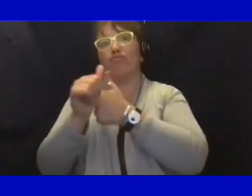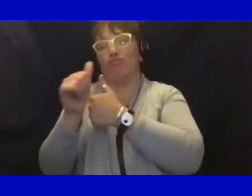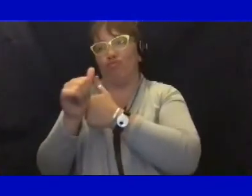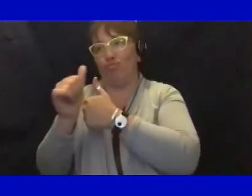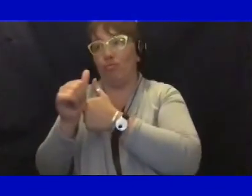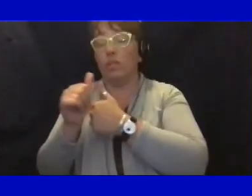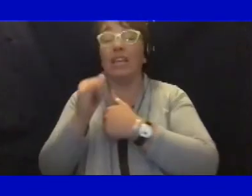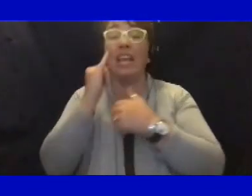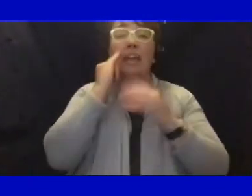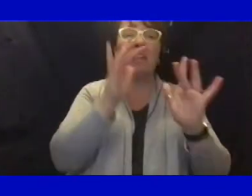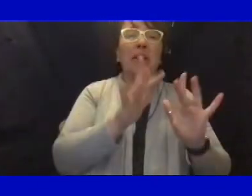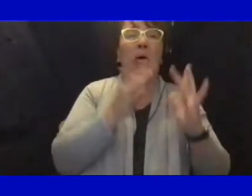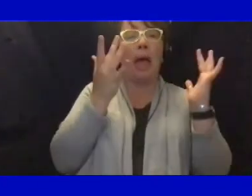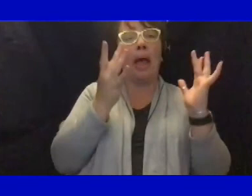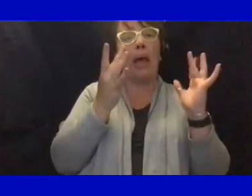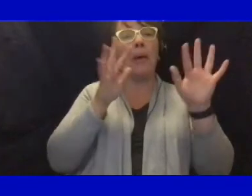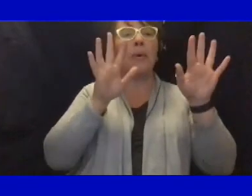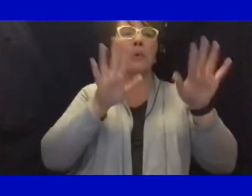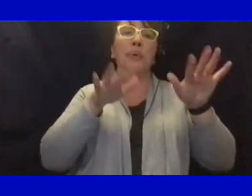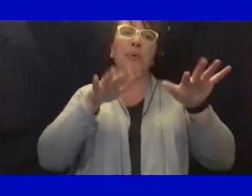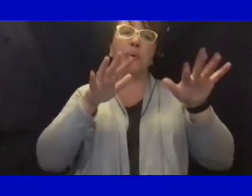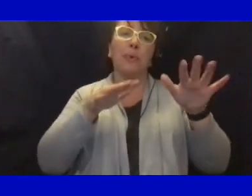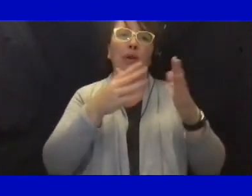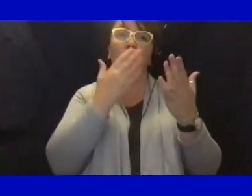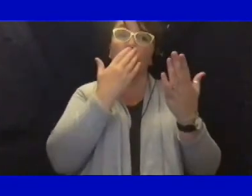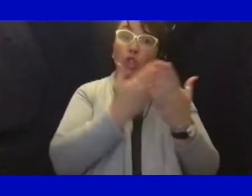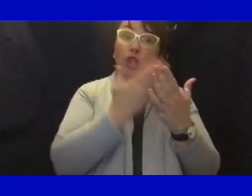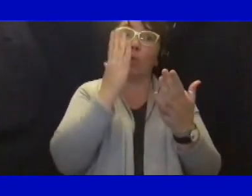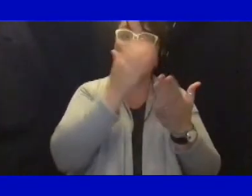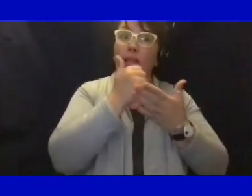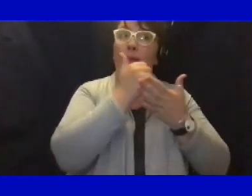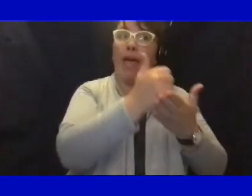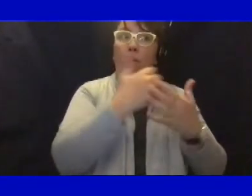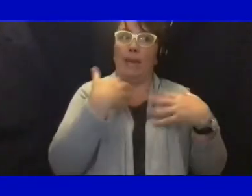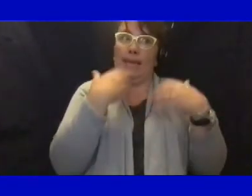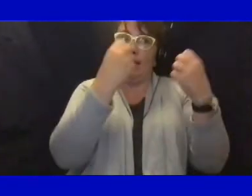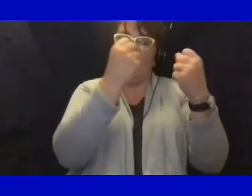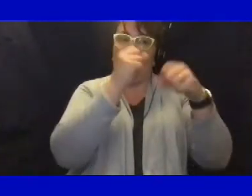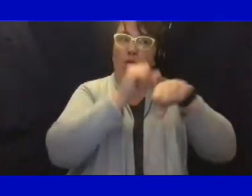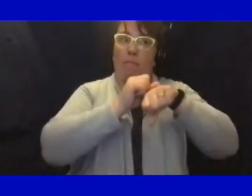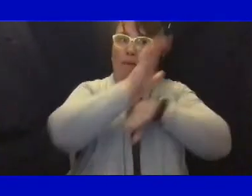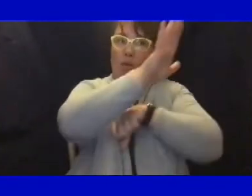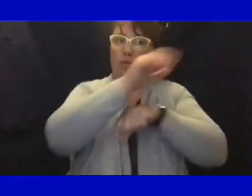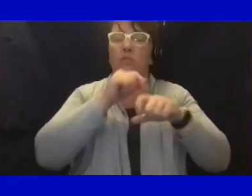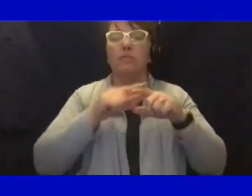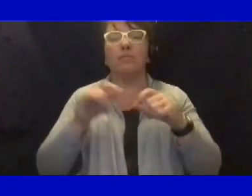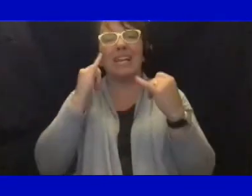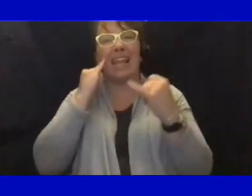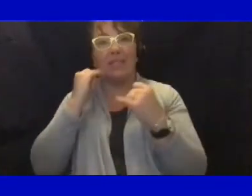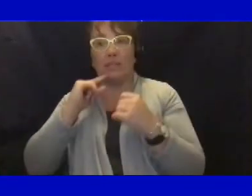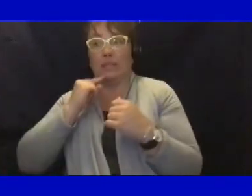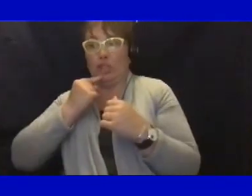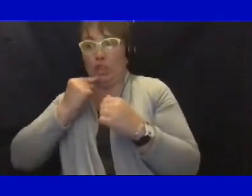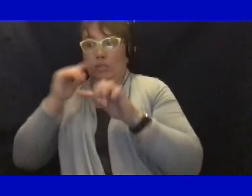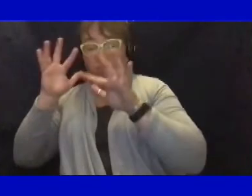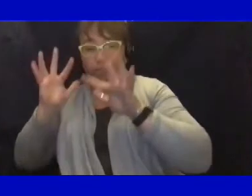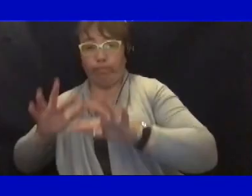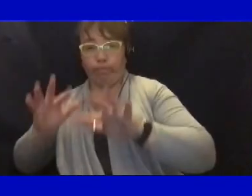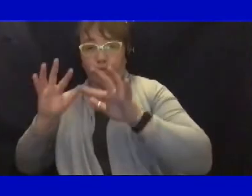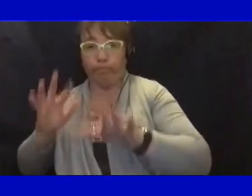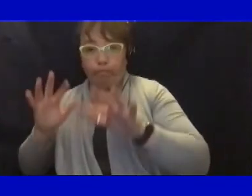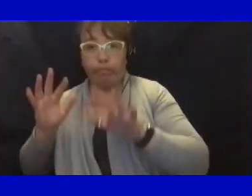activate. So if we get a half inch an hour of rain or more in terms of intensity, that's when we would start to think that we're going to get mud